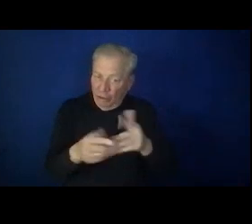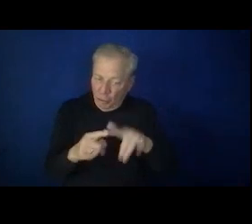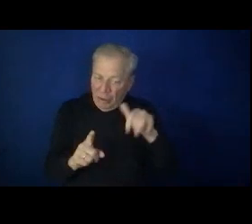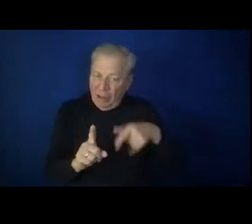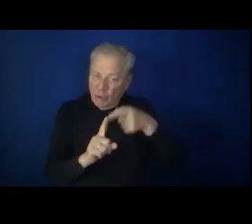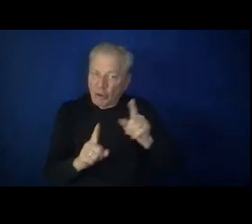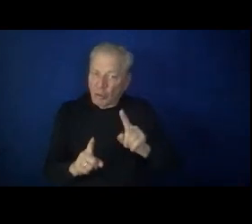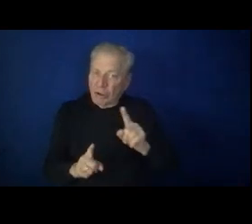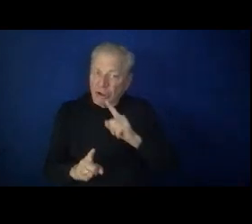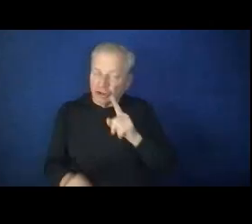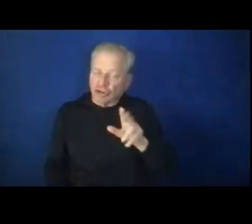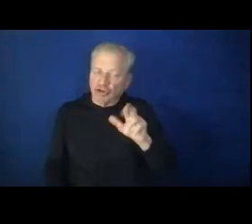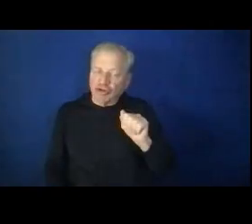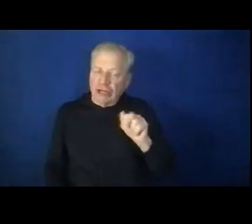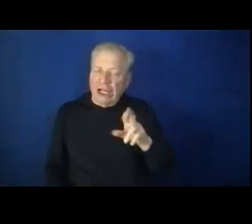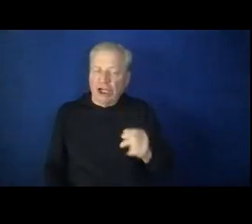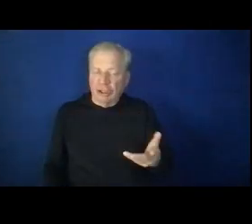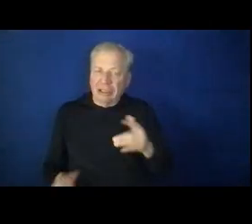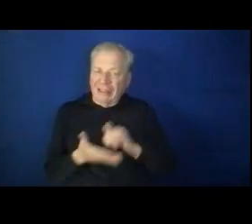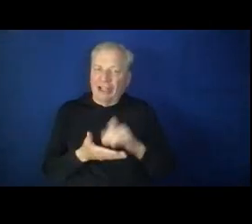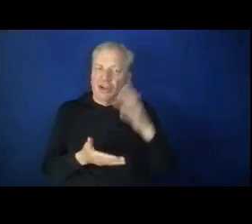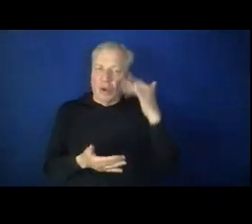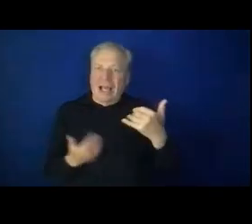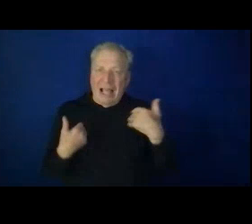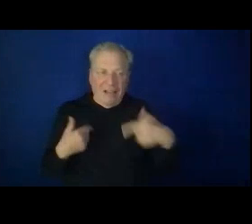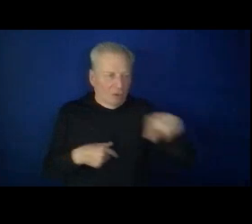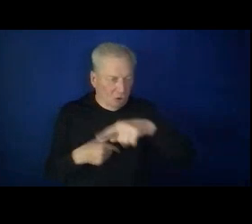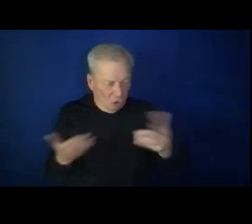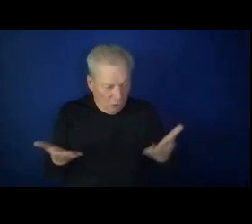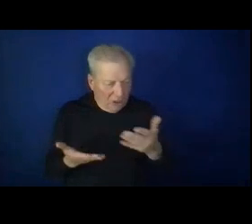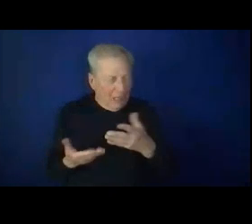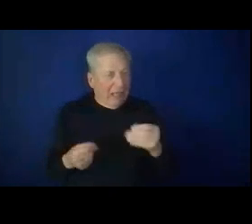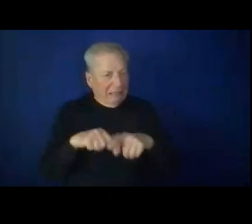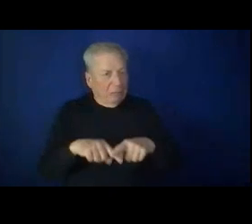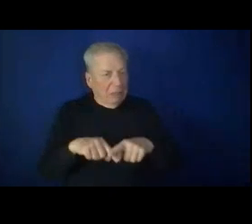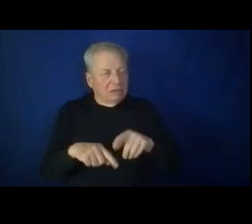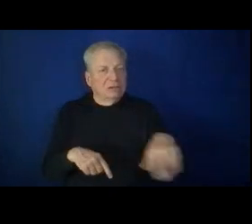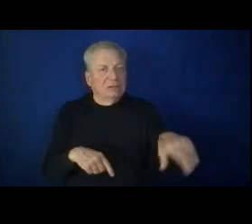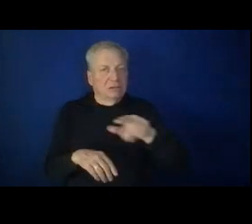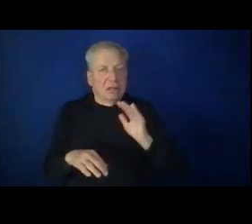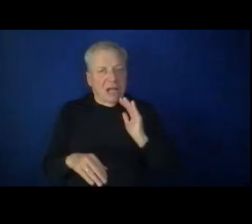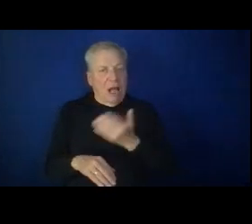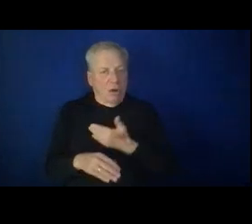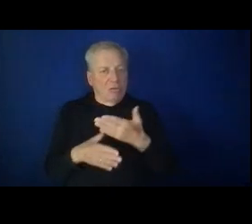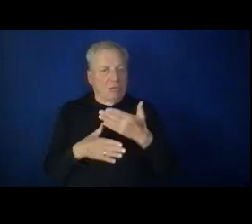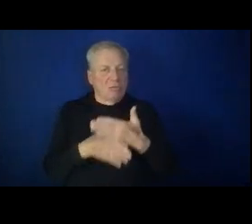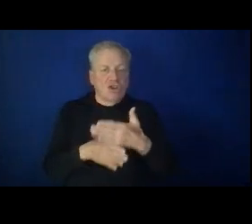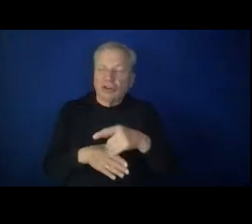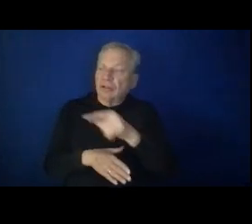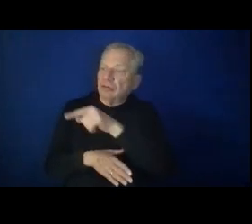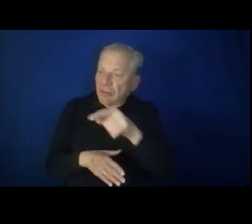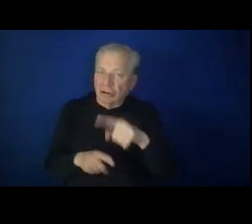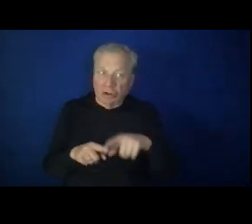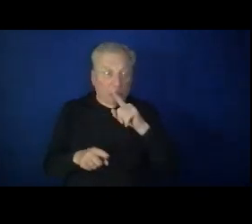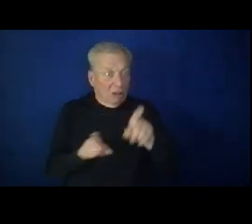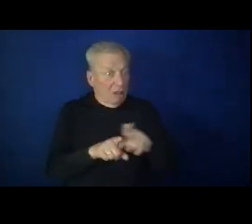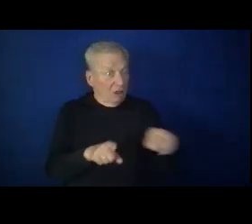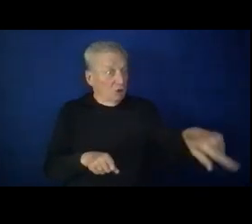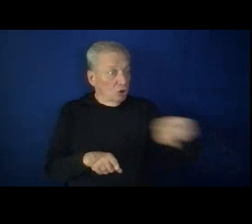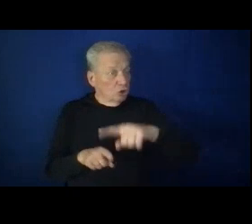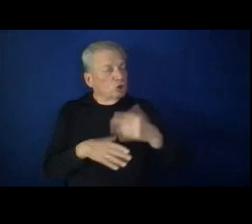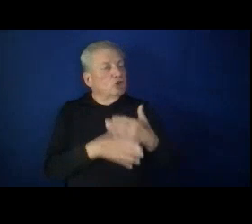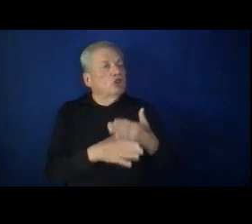these days. And that's why having you and being able to depend upon our partners such as you to be able to